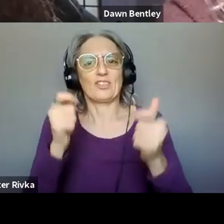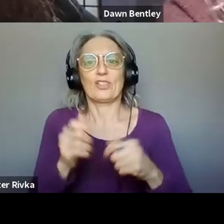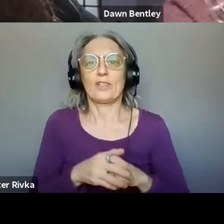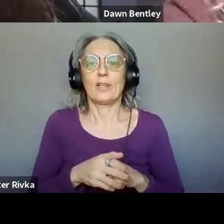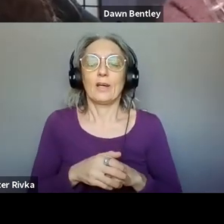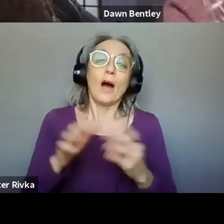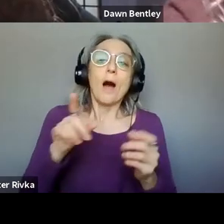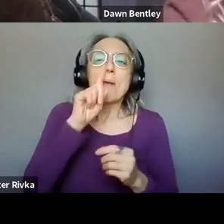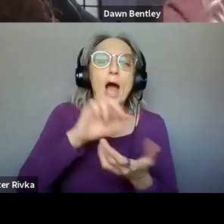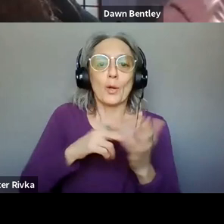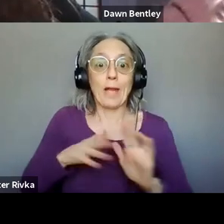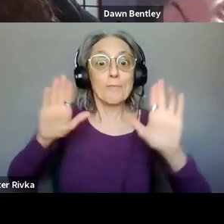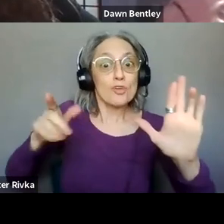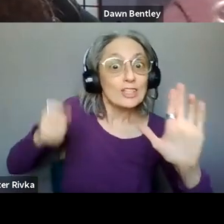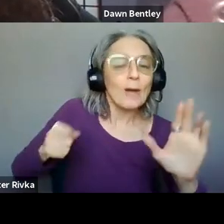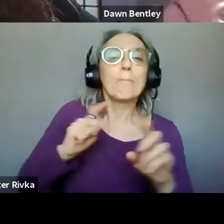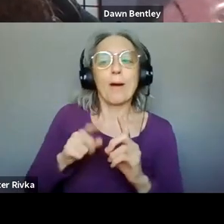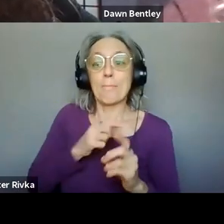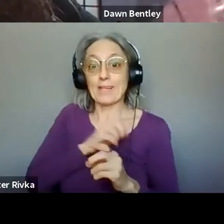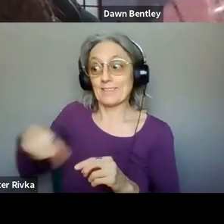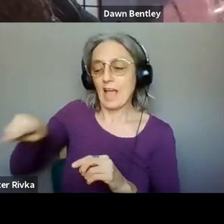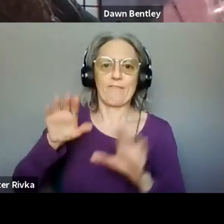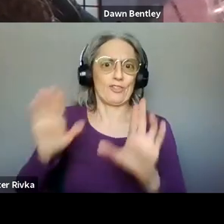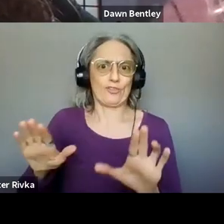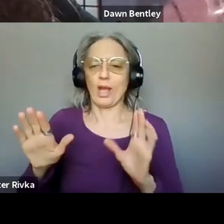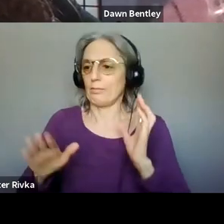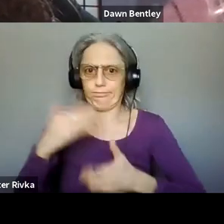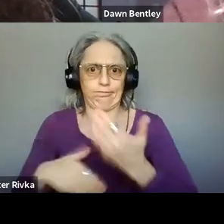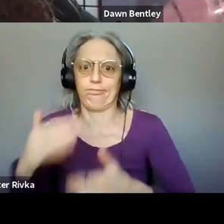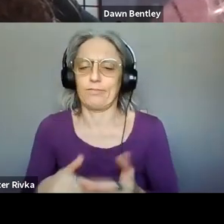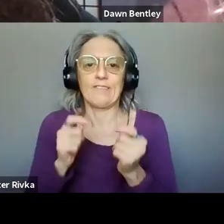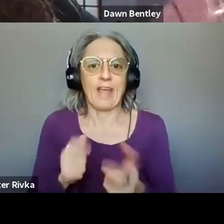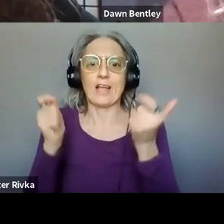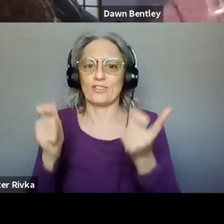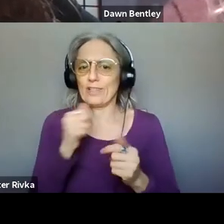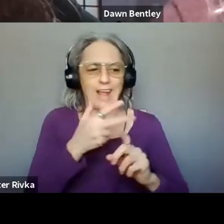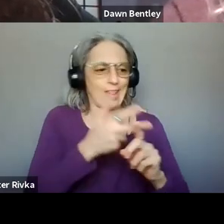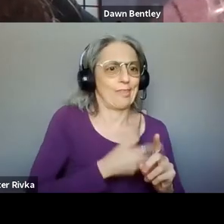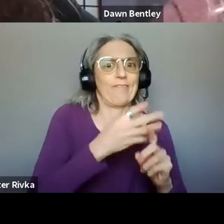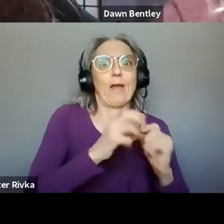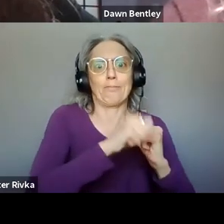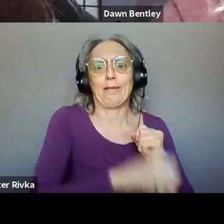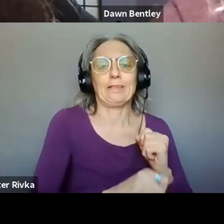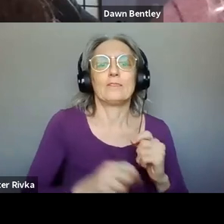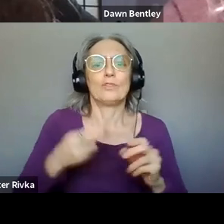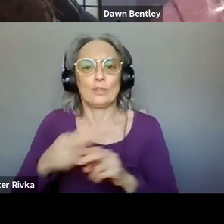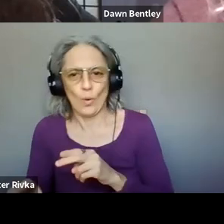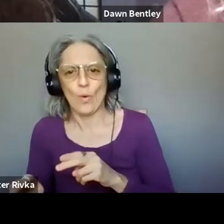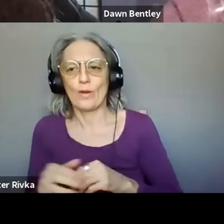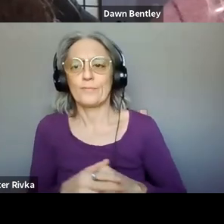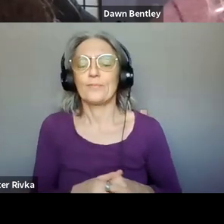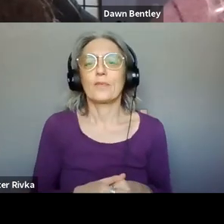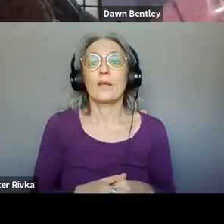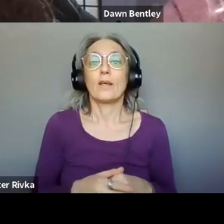staff. We have some really good people, and our court moves a lot faster than that. And the issue is that, you know, in some